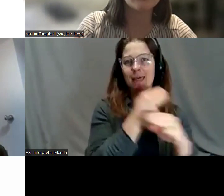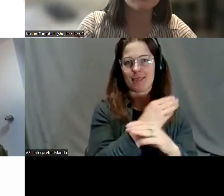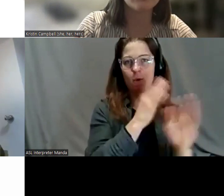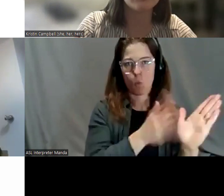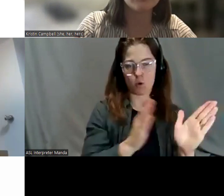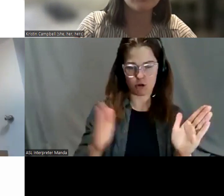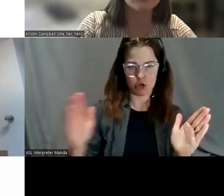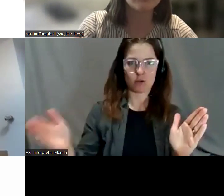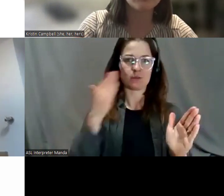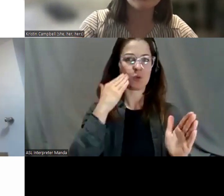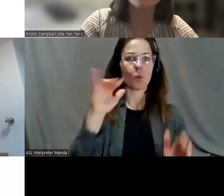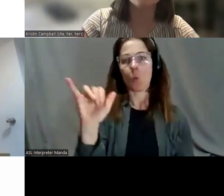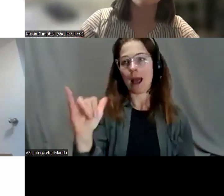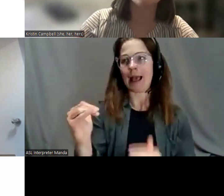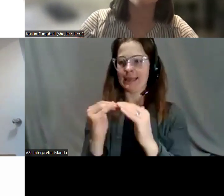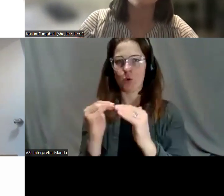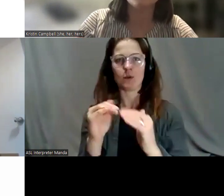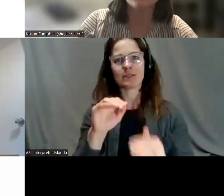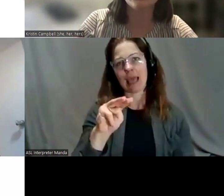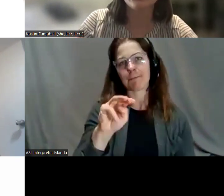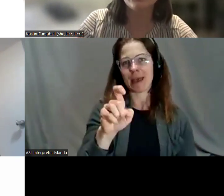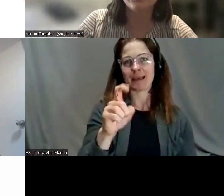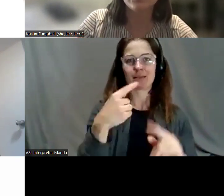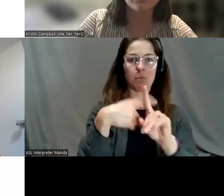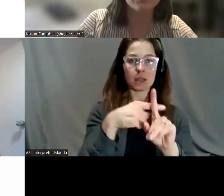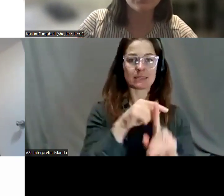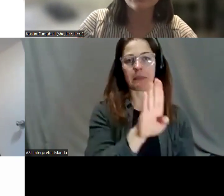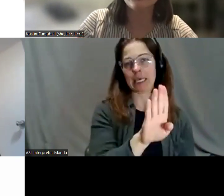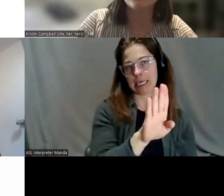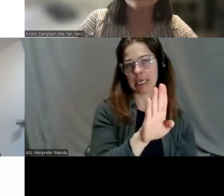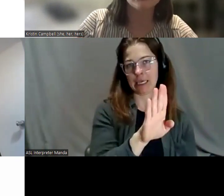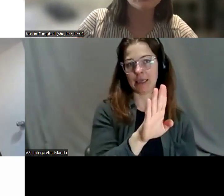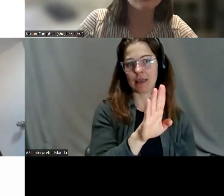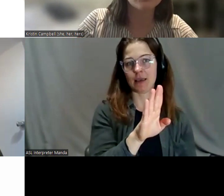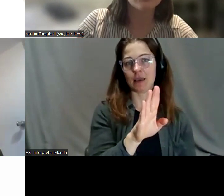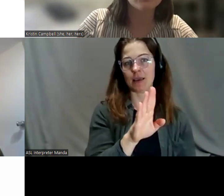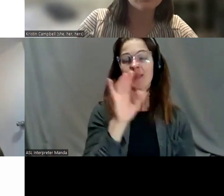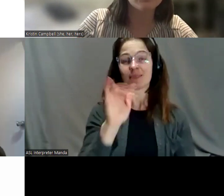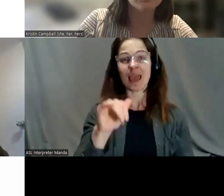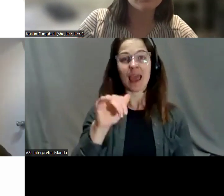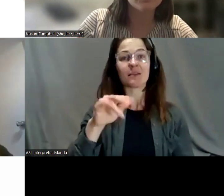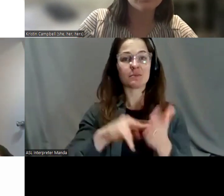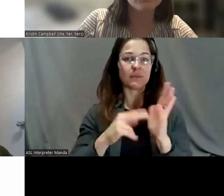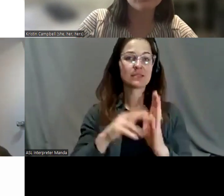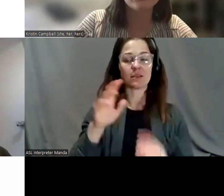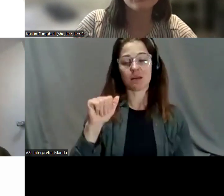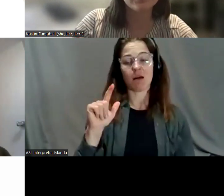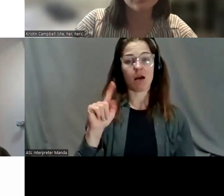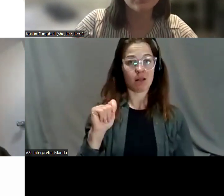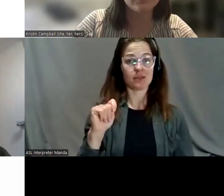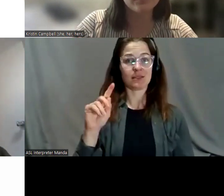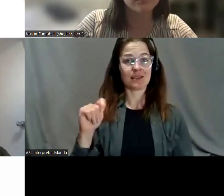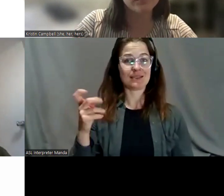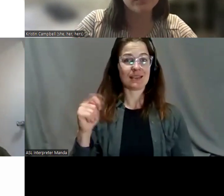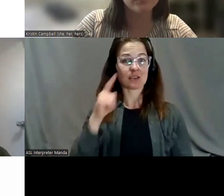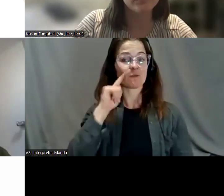So, y equals mx plus b would be the alt text on that image. So a sighted